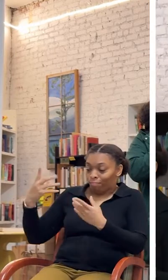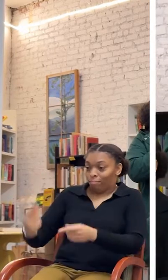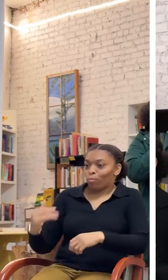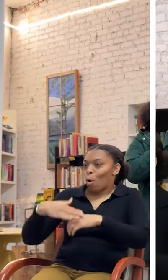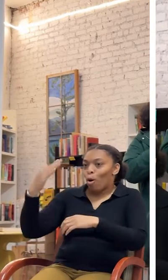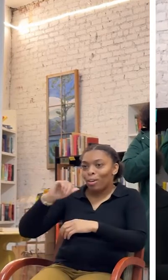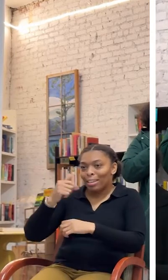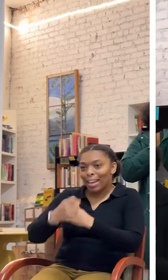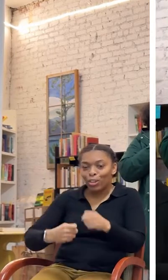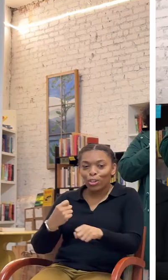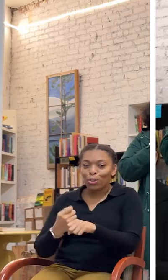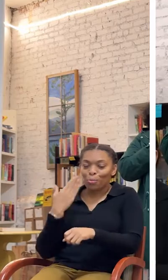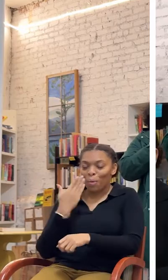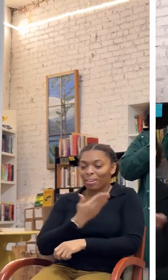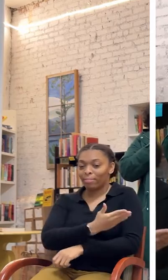Kleaver.